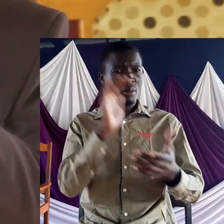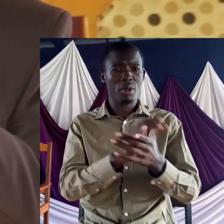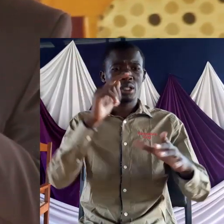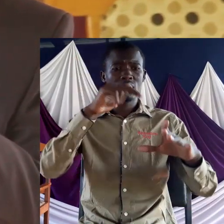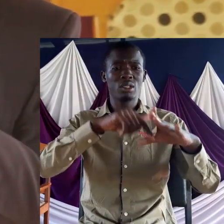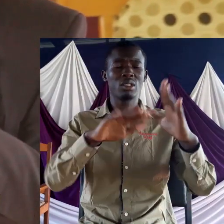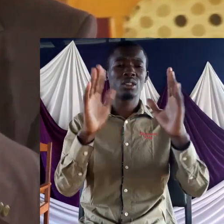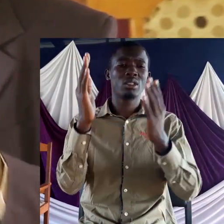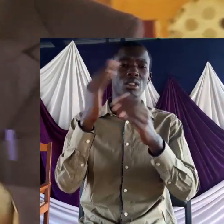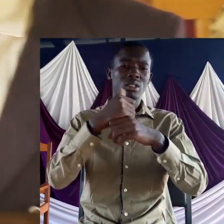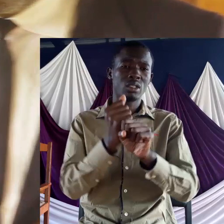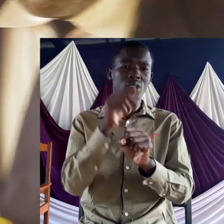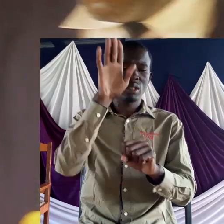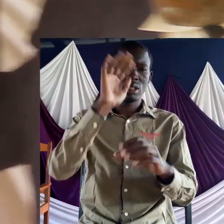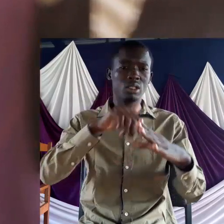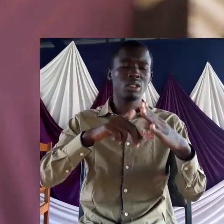your holy name.